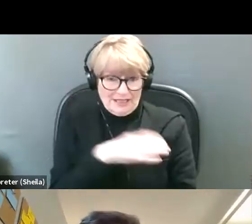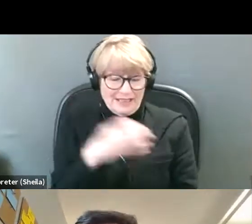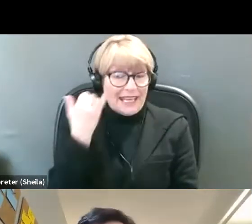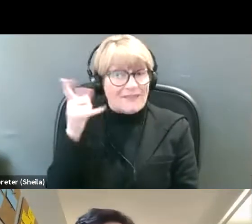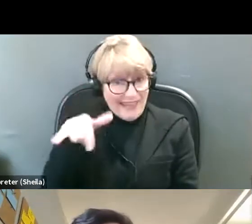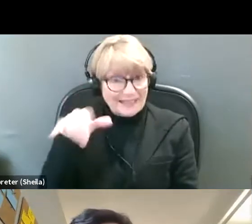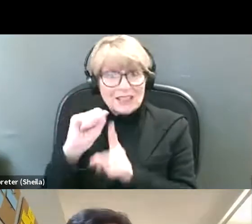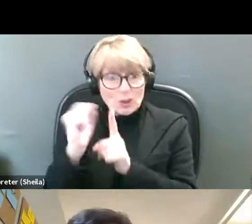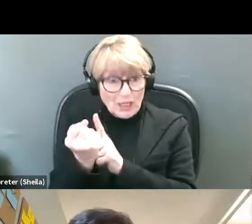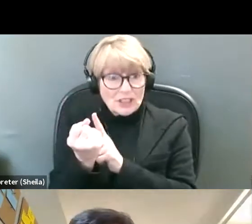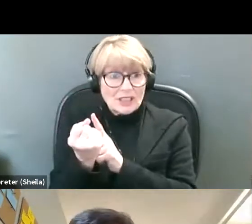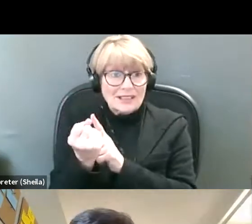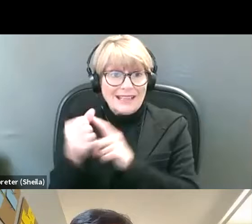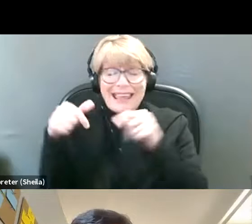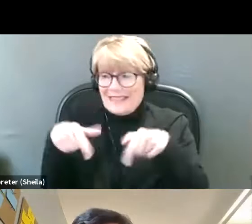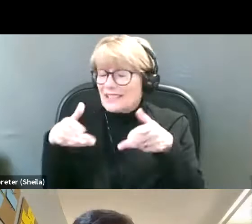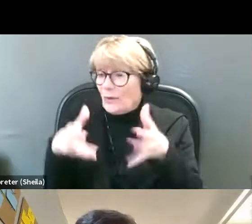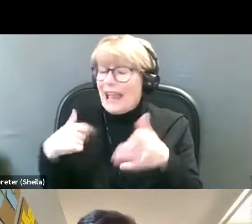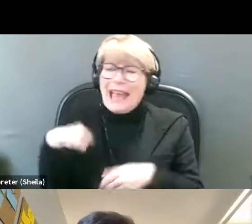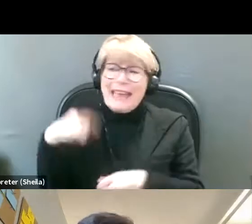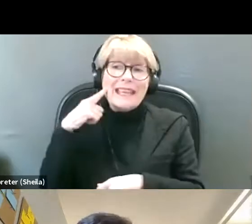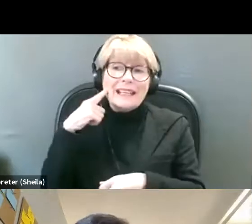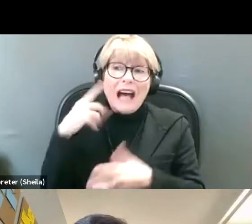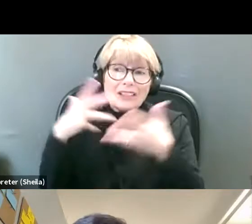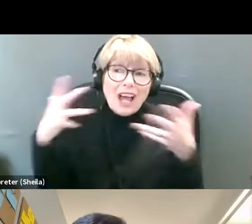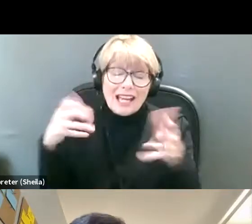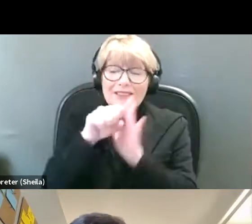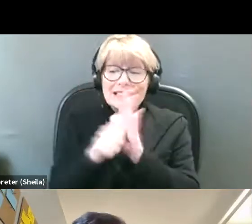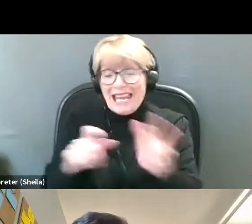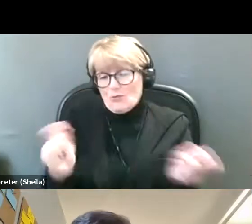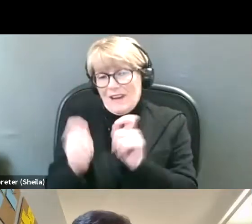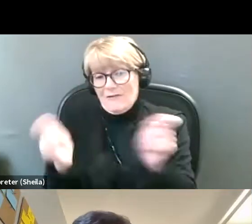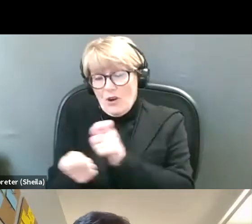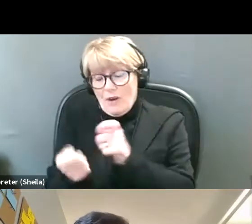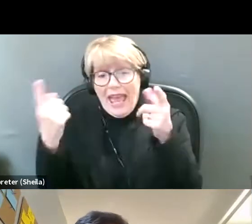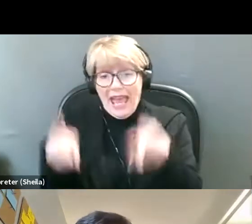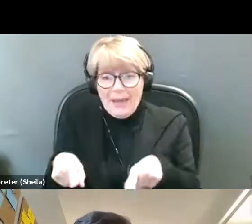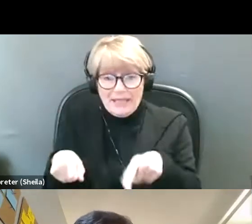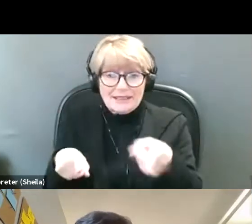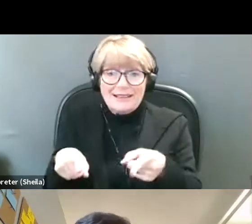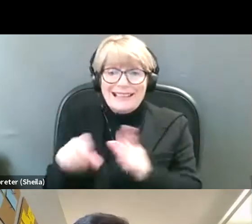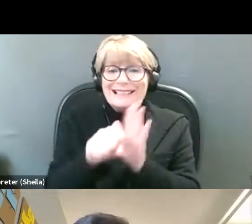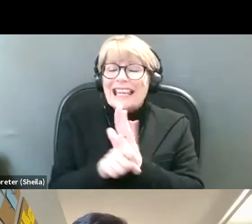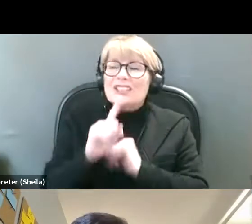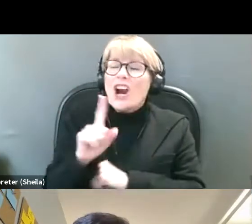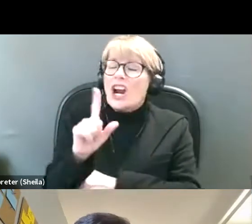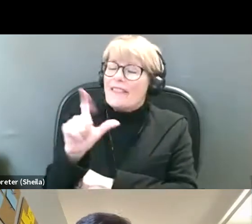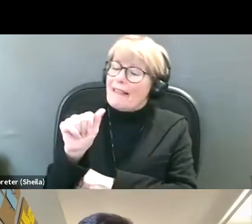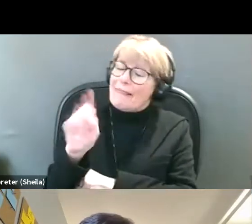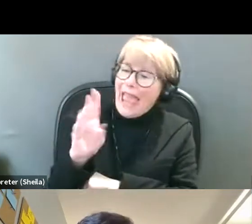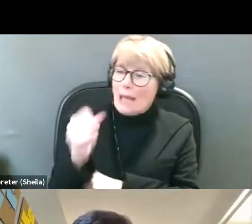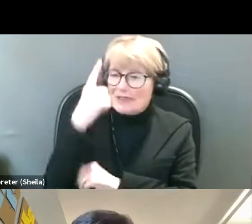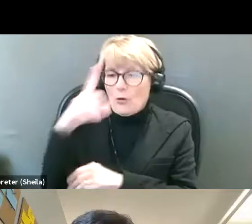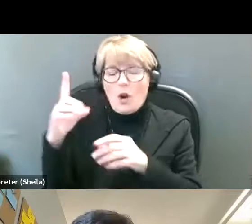the case, this is the way I think a lot of state reform works. The states are the laboratories of democracy. California has a